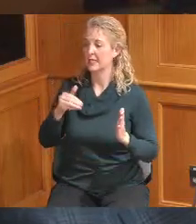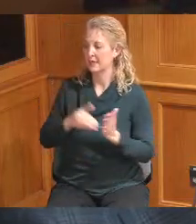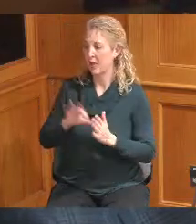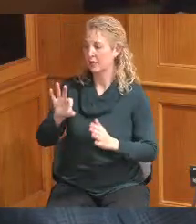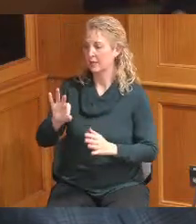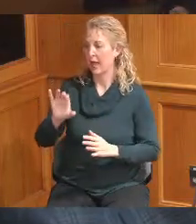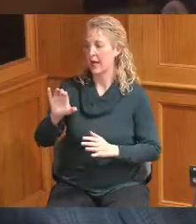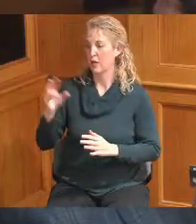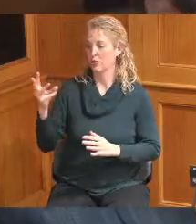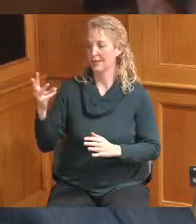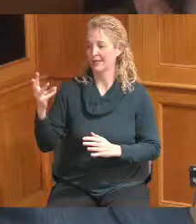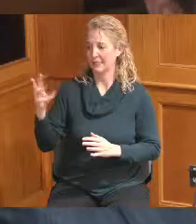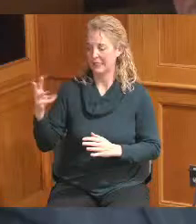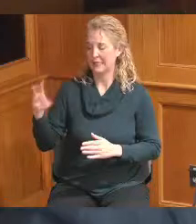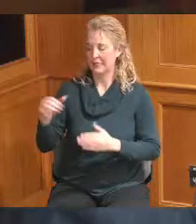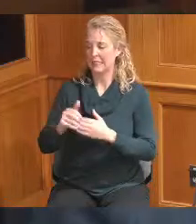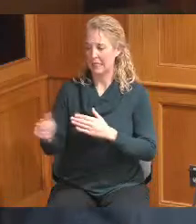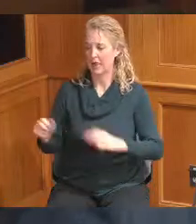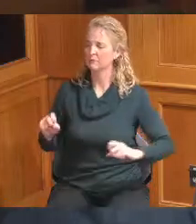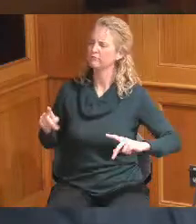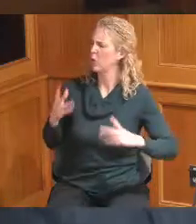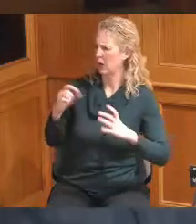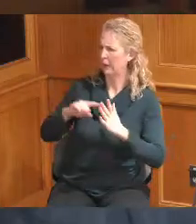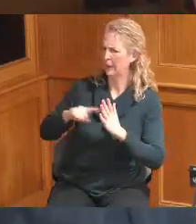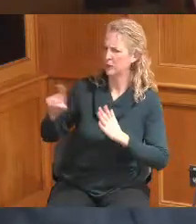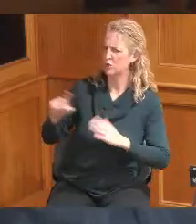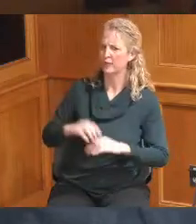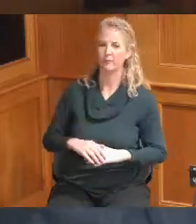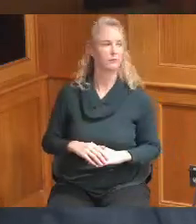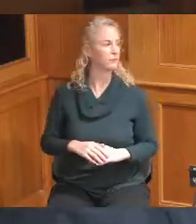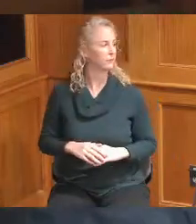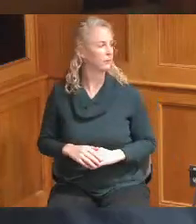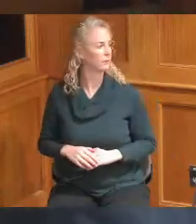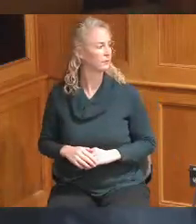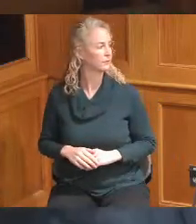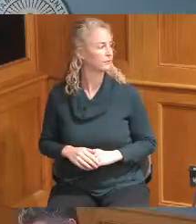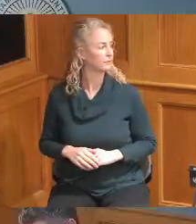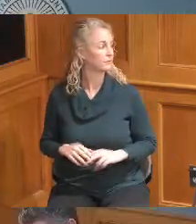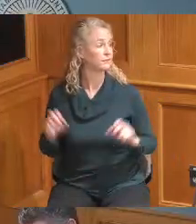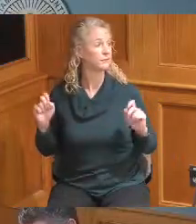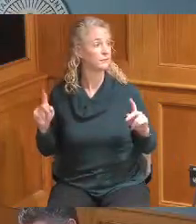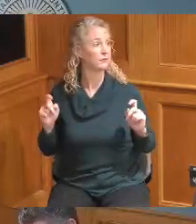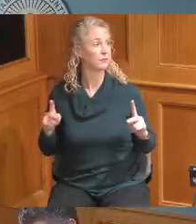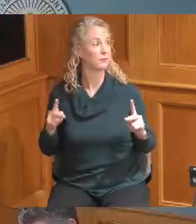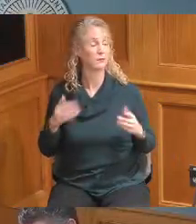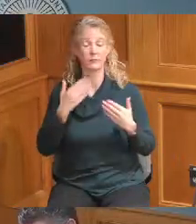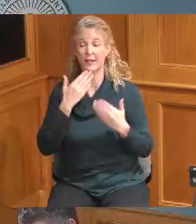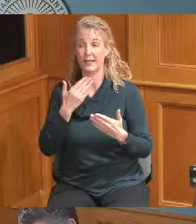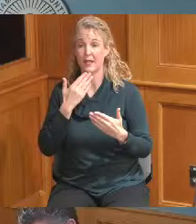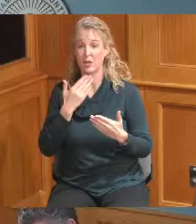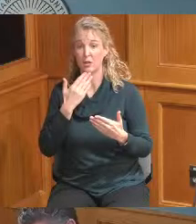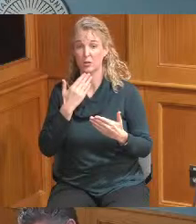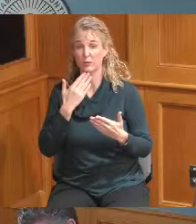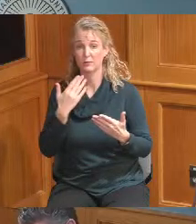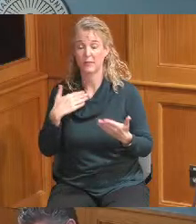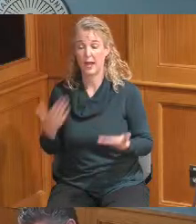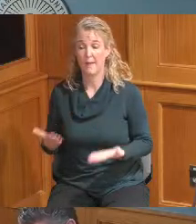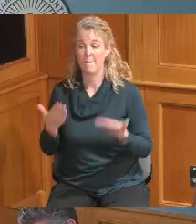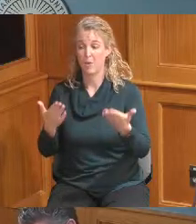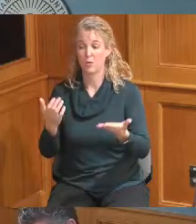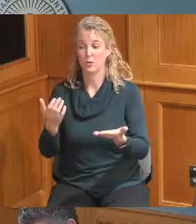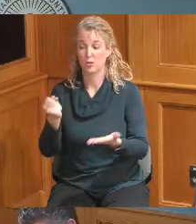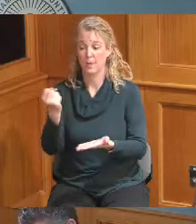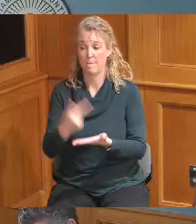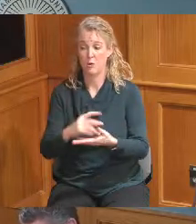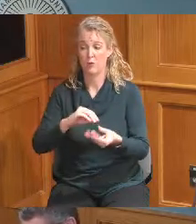$660,916 for item 12, yes. Thank you. Just wanted to bring that to light. Thank you. All right, thank you. I am going to make a motion